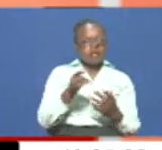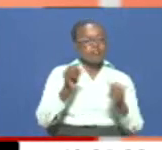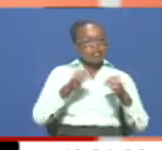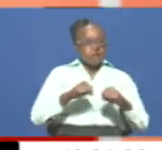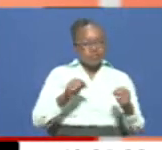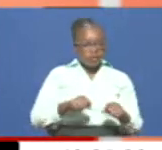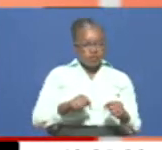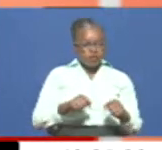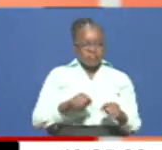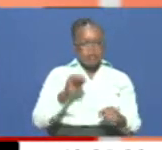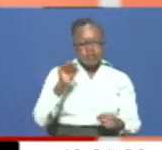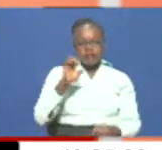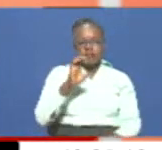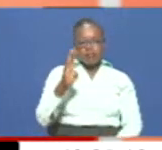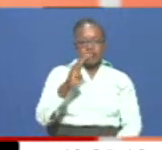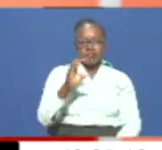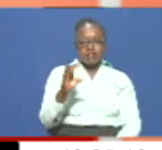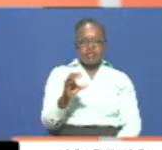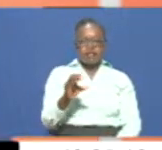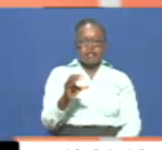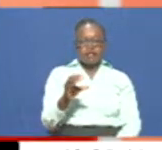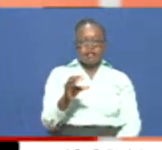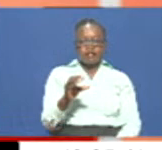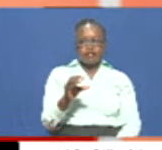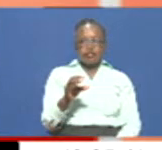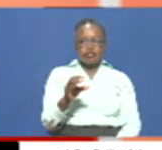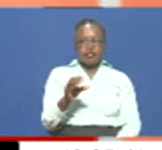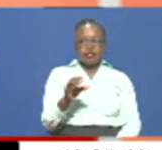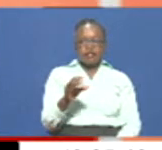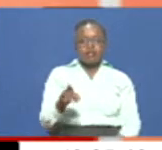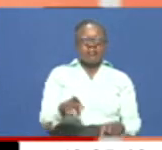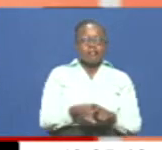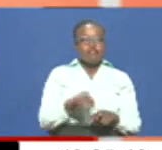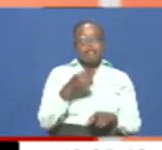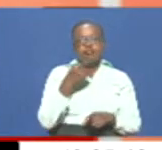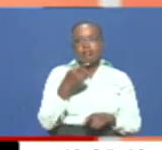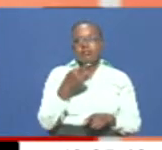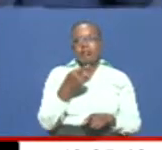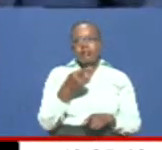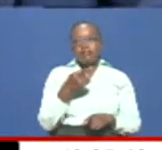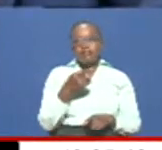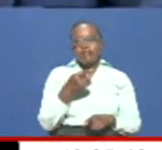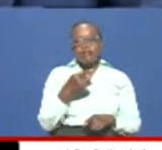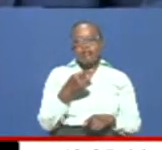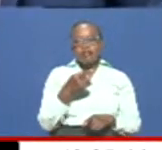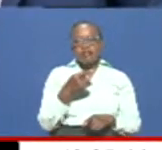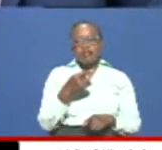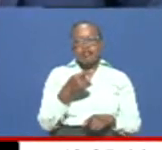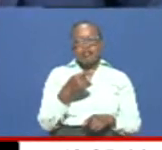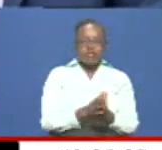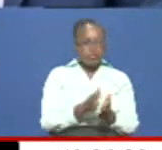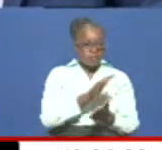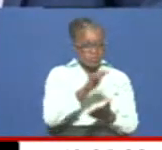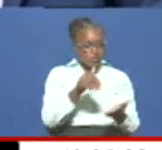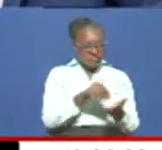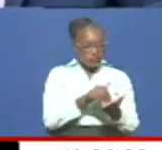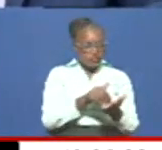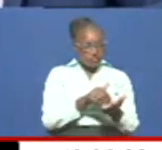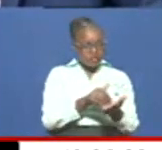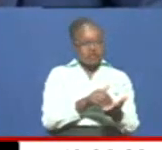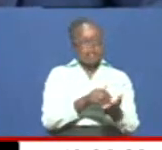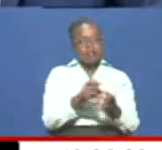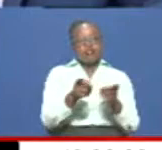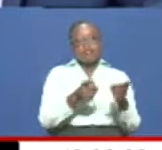on IEBC. Unfortunately, like you rightly put, IEBC was not able to take up the